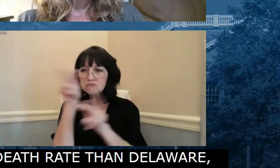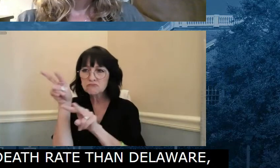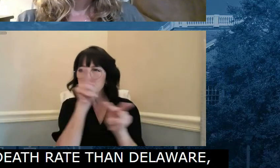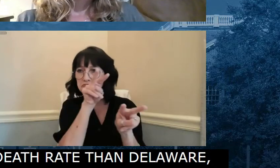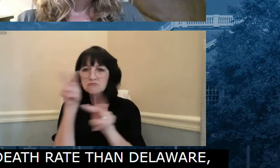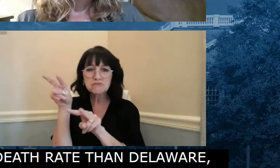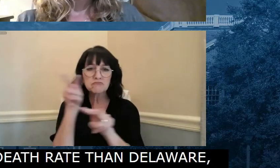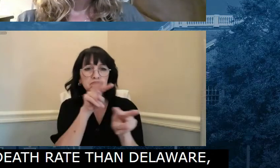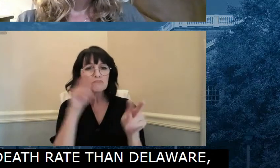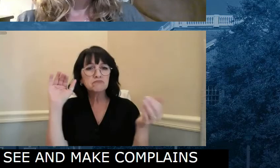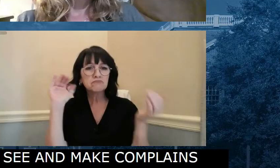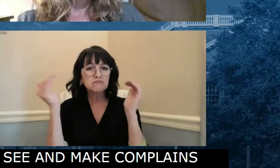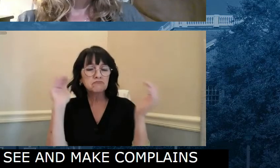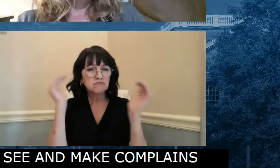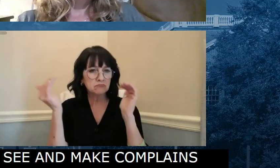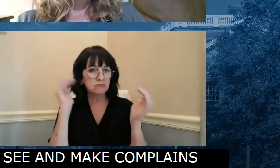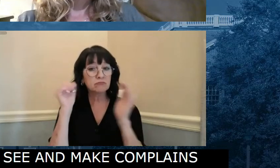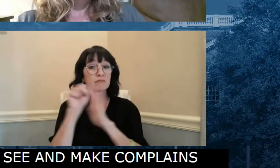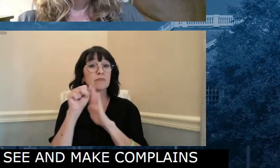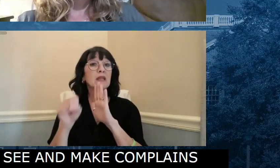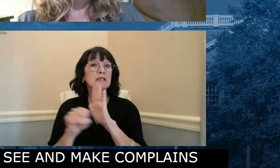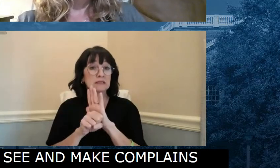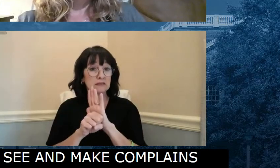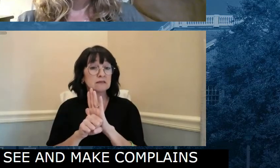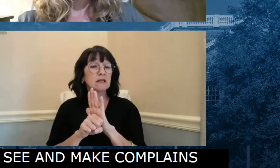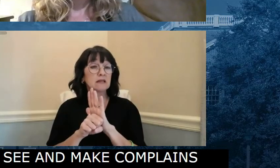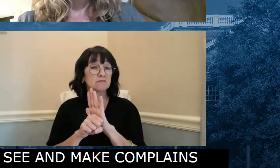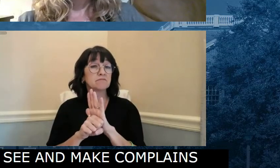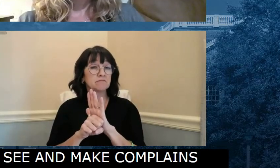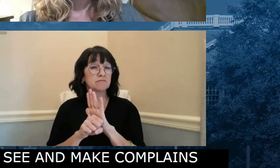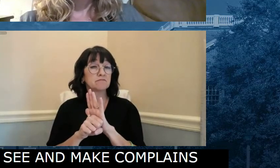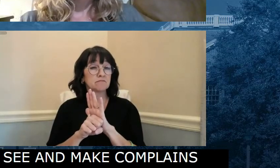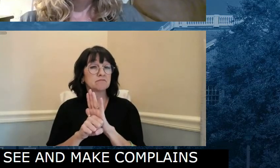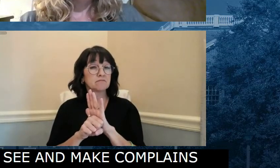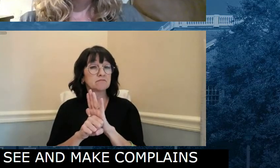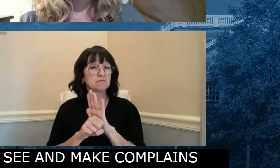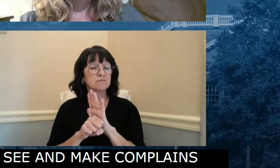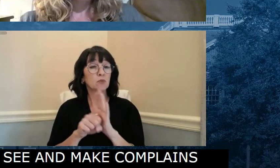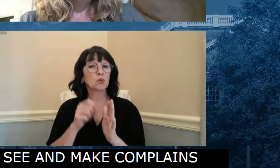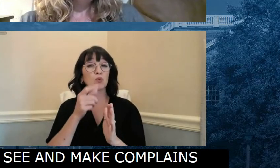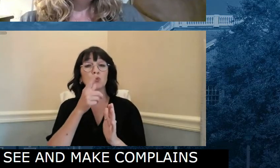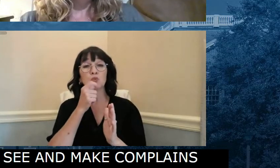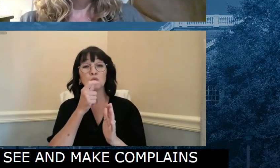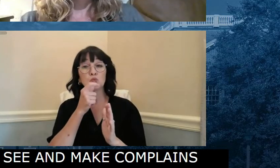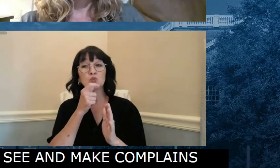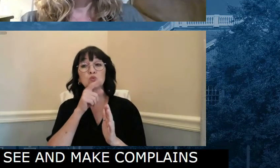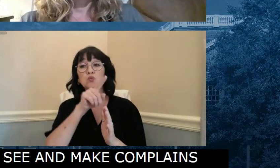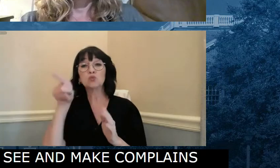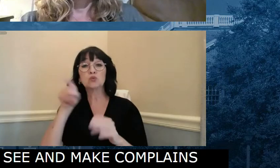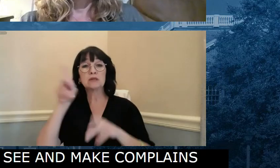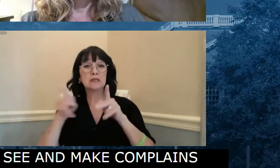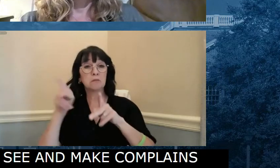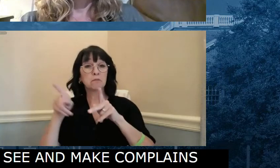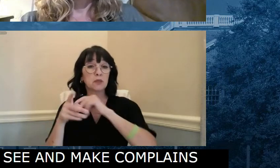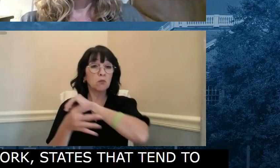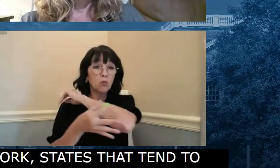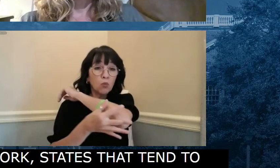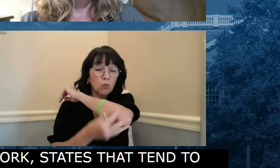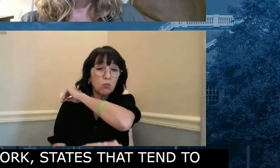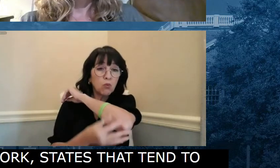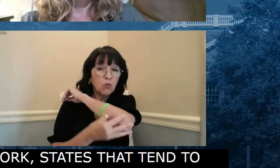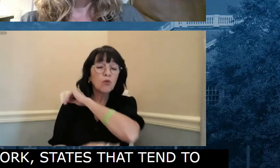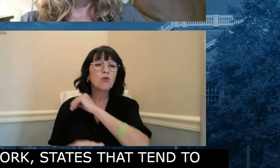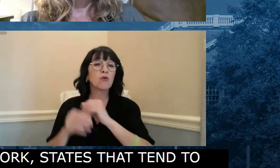work. States that tend to have poorer populations that are more